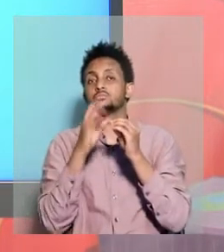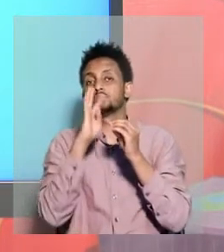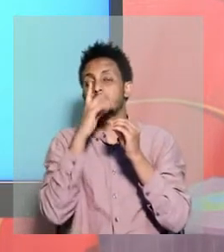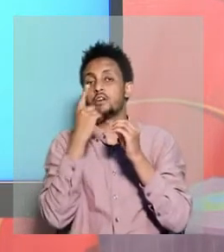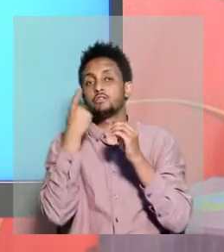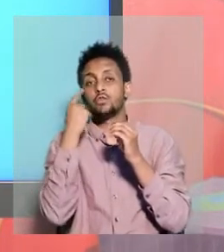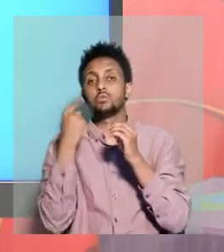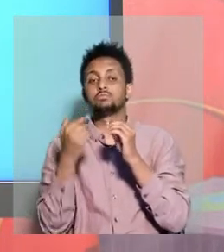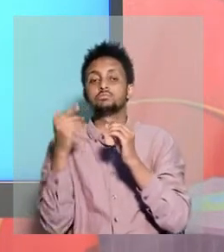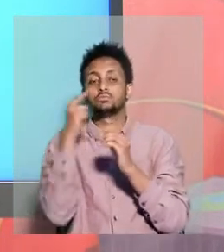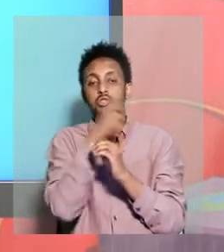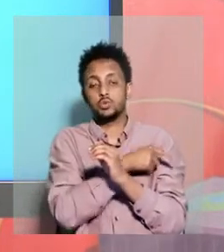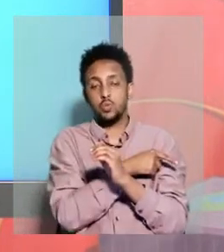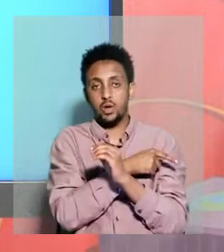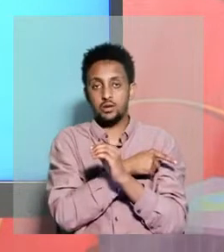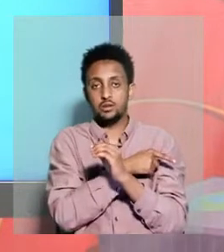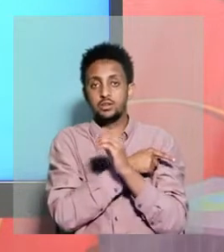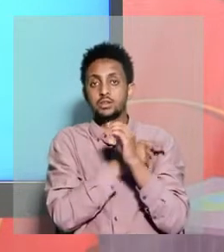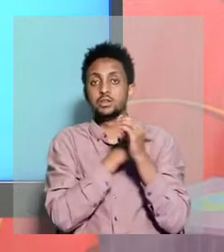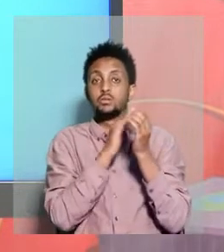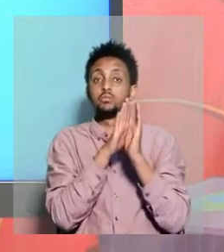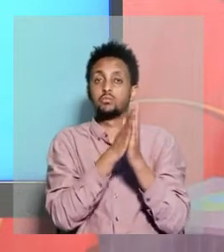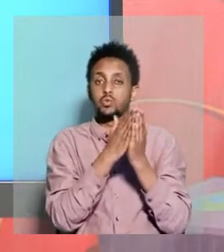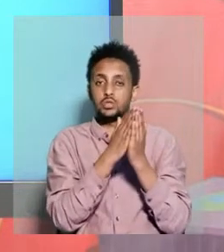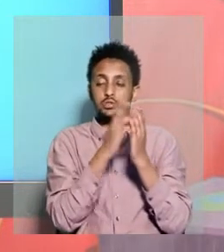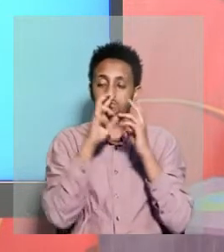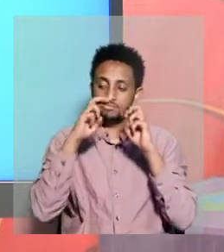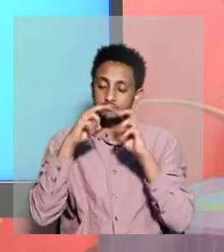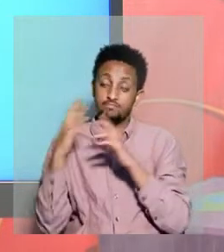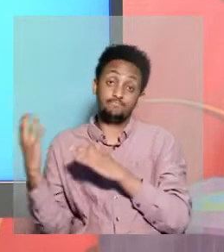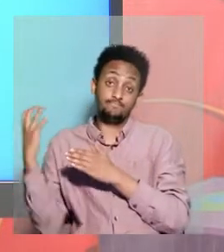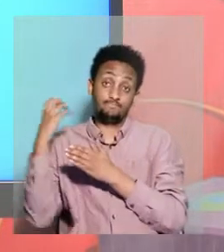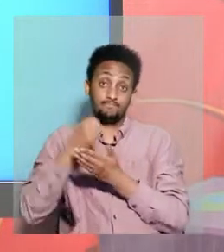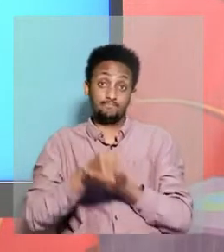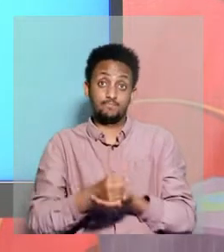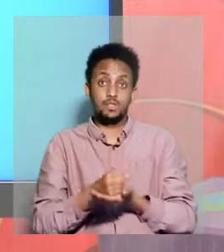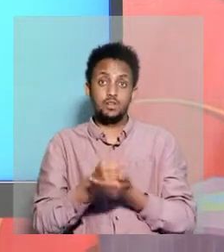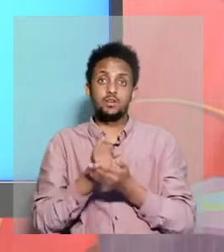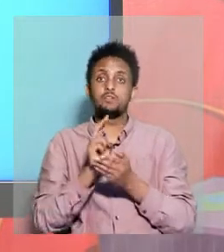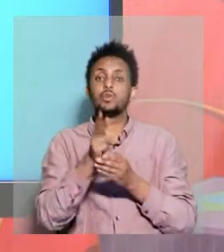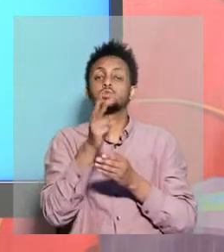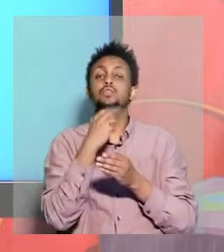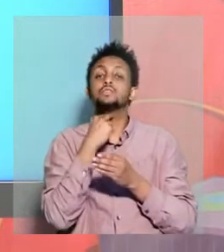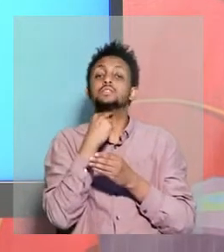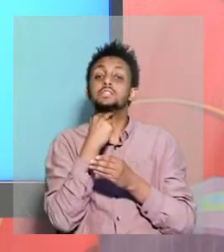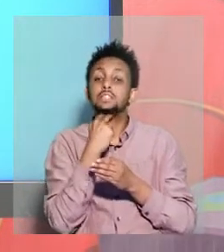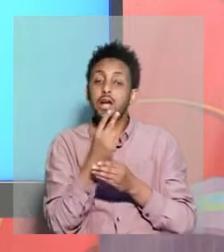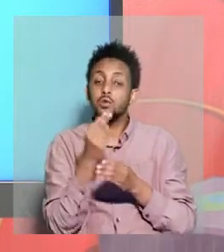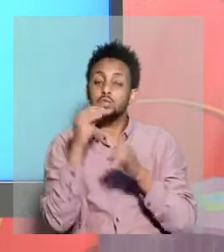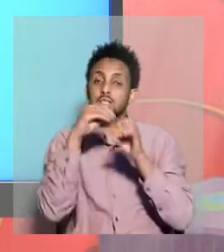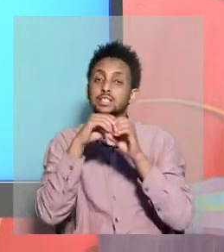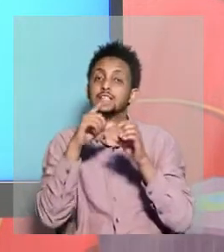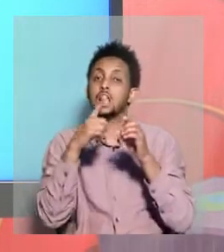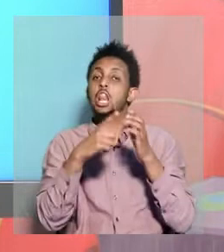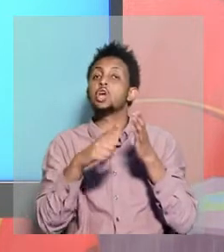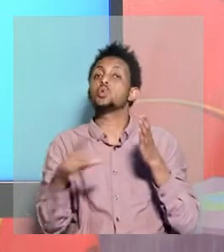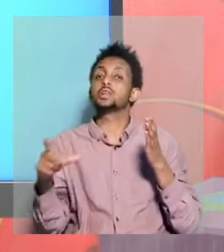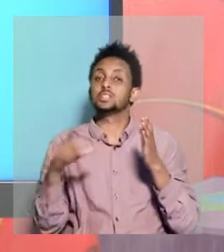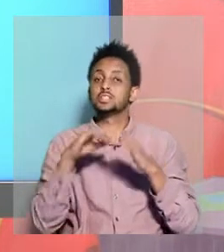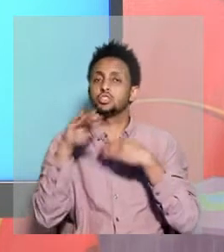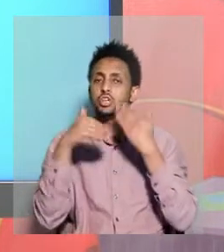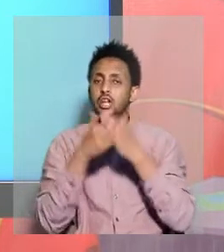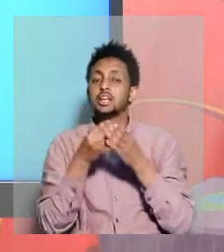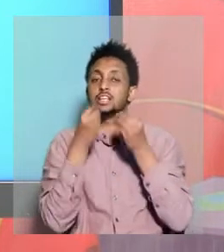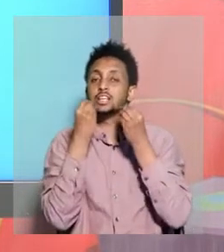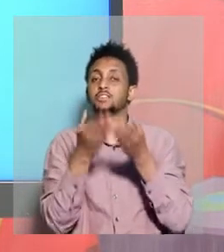one. You can find it on some books. And the velocity of sound in liquids is